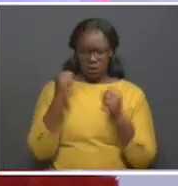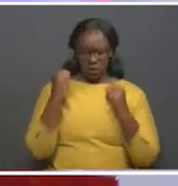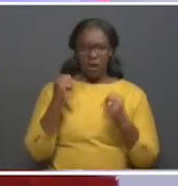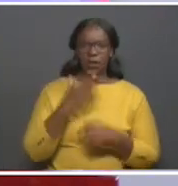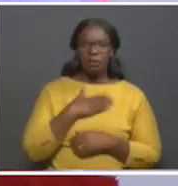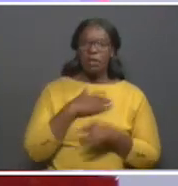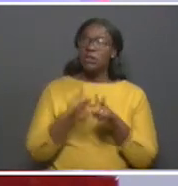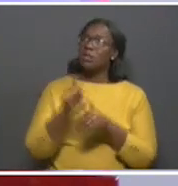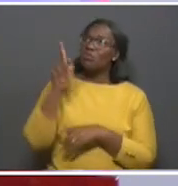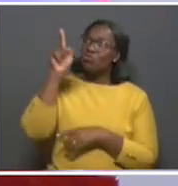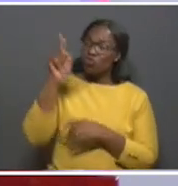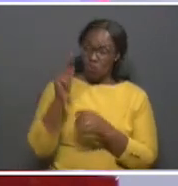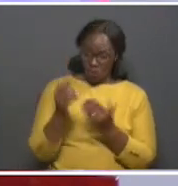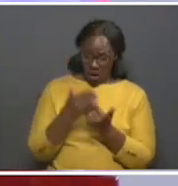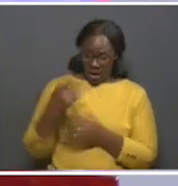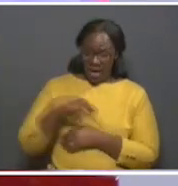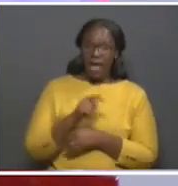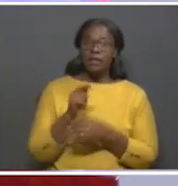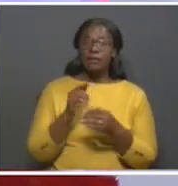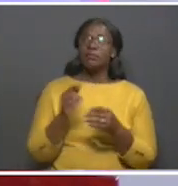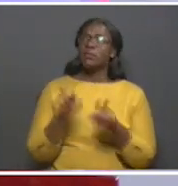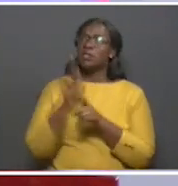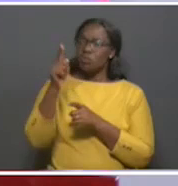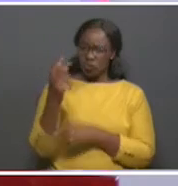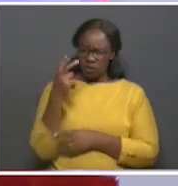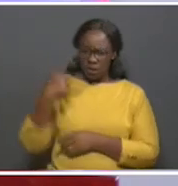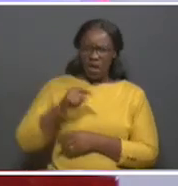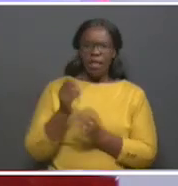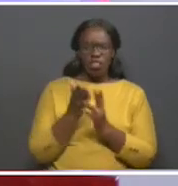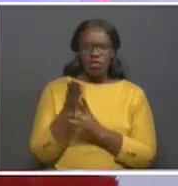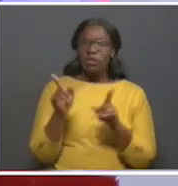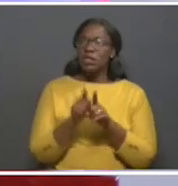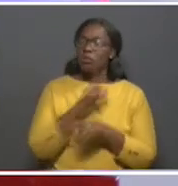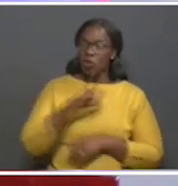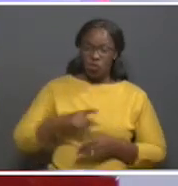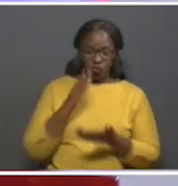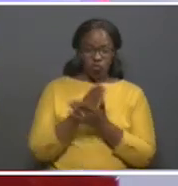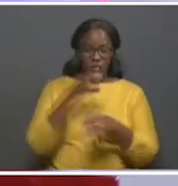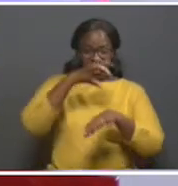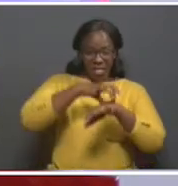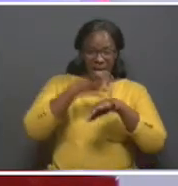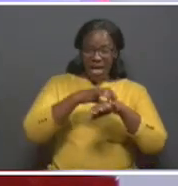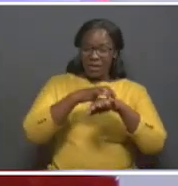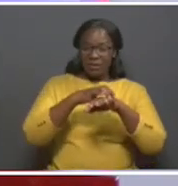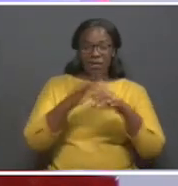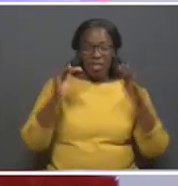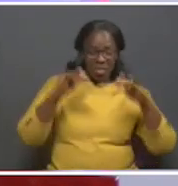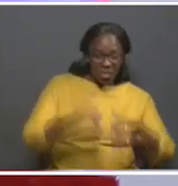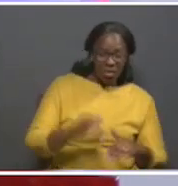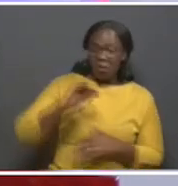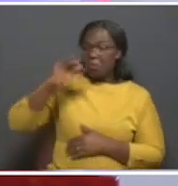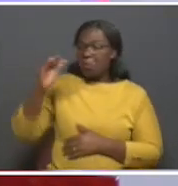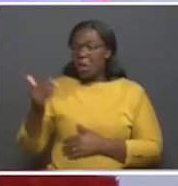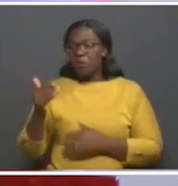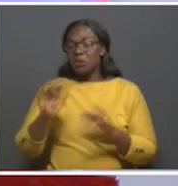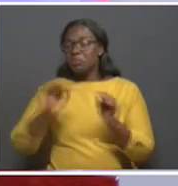and you will hold us fast. You will see us through. Lord, even though the earth gives way, even though the mountains